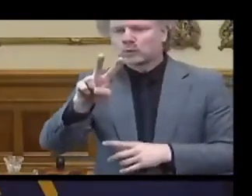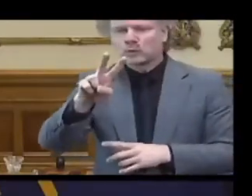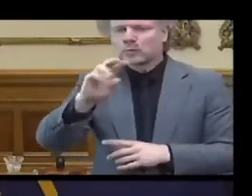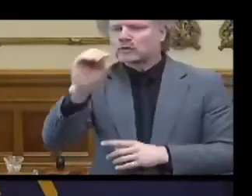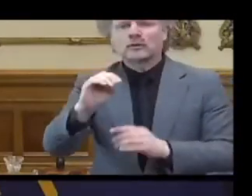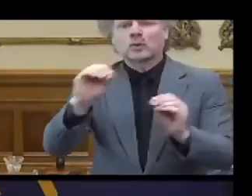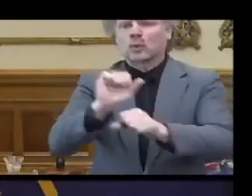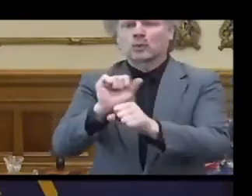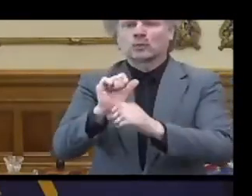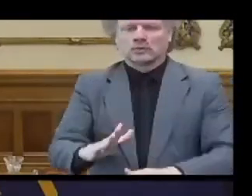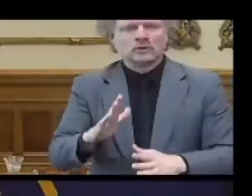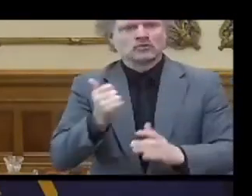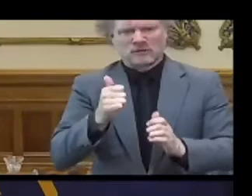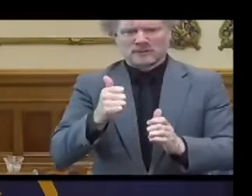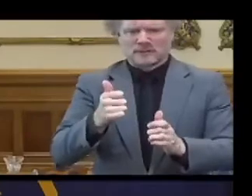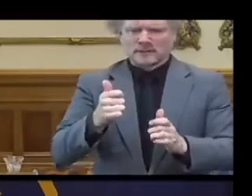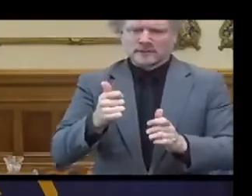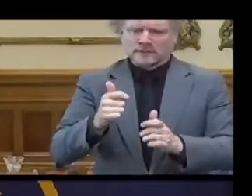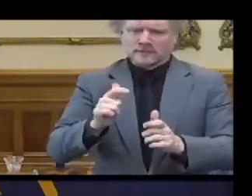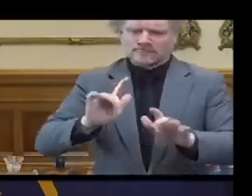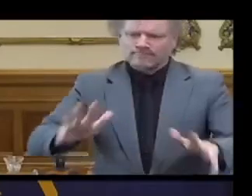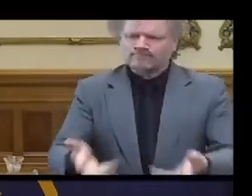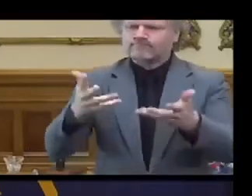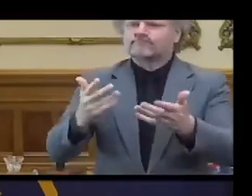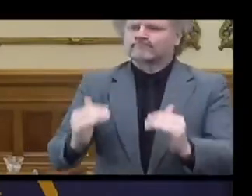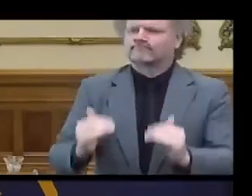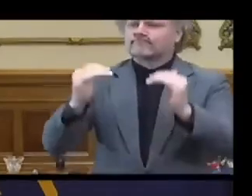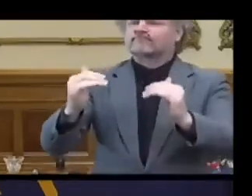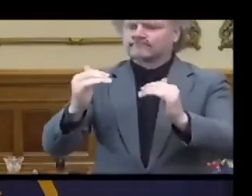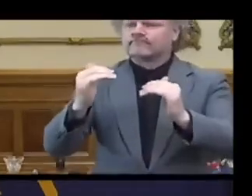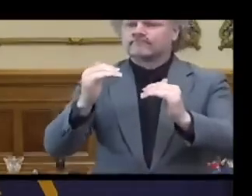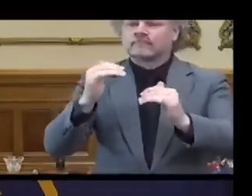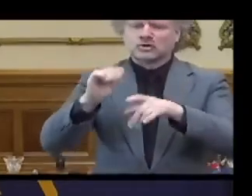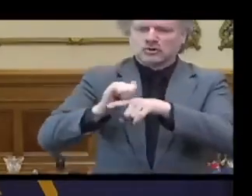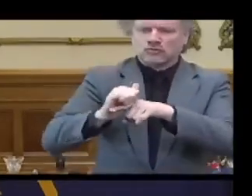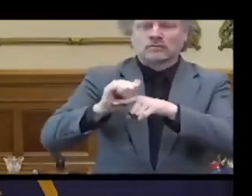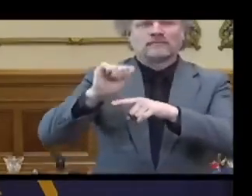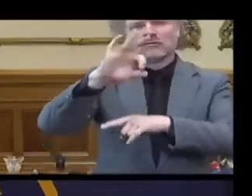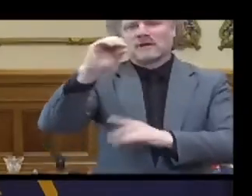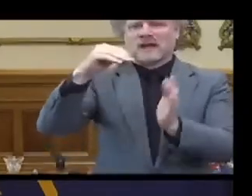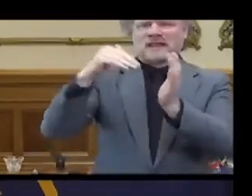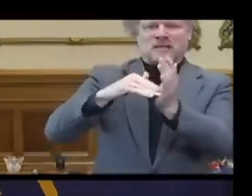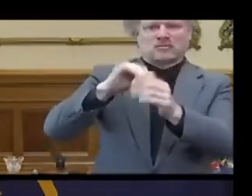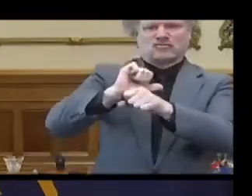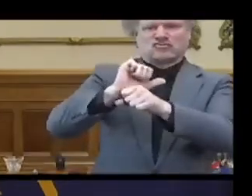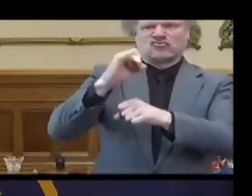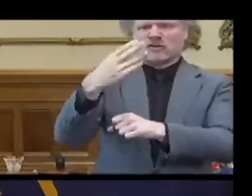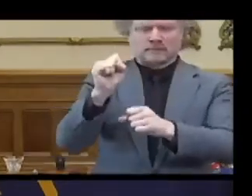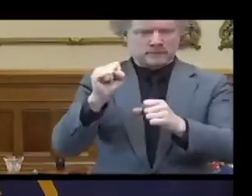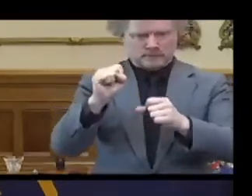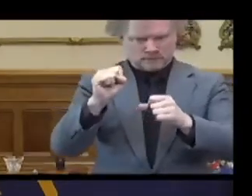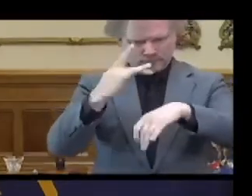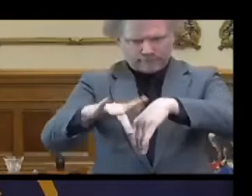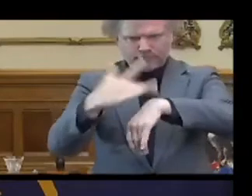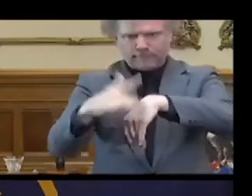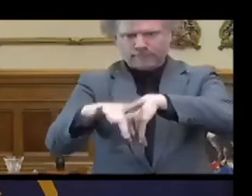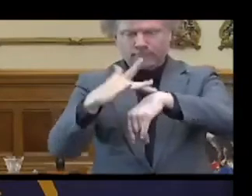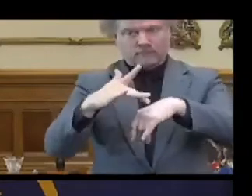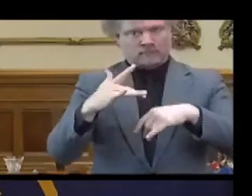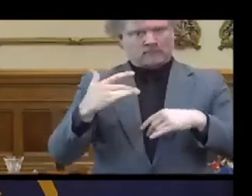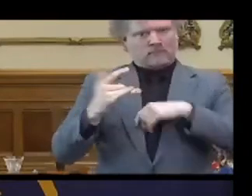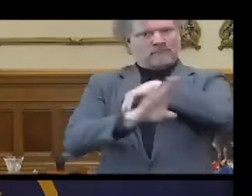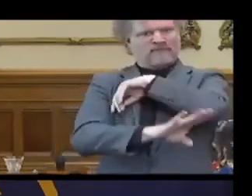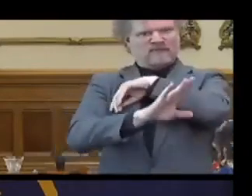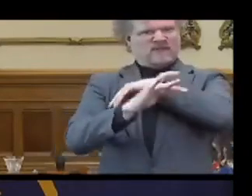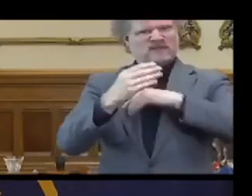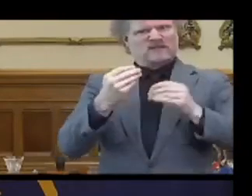to upskill folks and train folks for those 90,000 plus unfilled jobs, you know, at the beginning of this year.